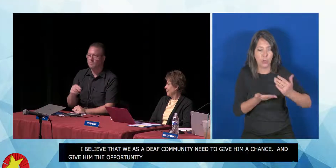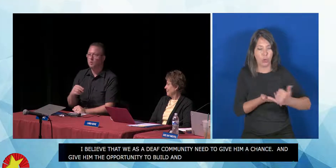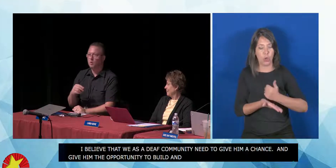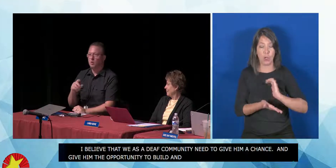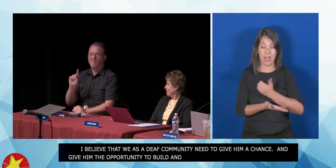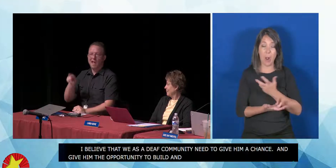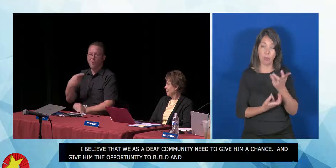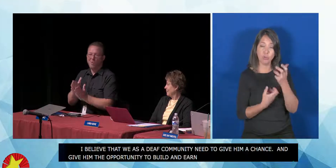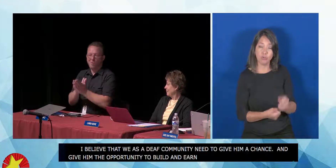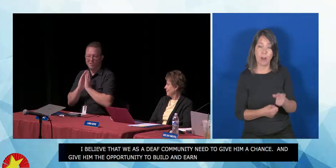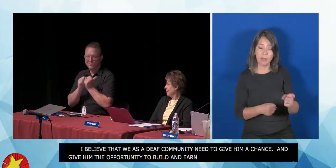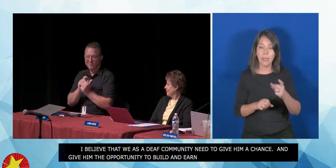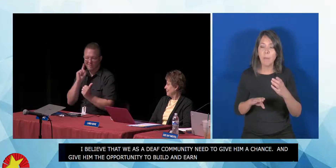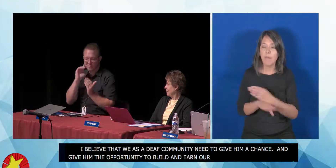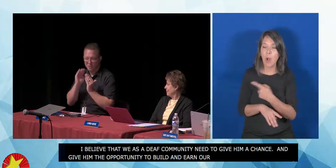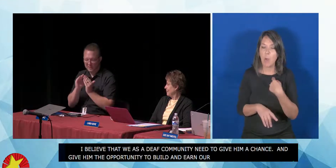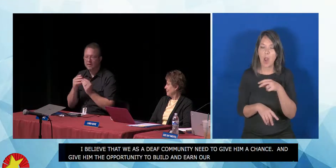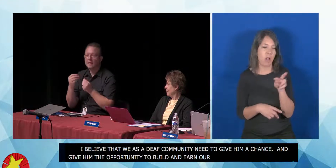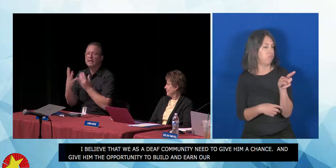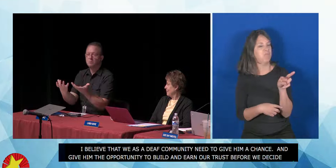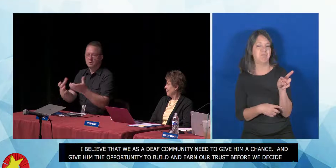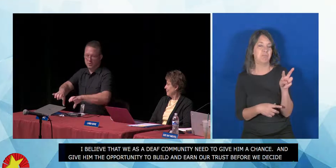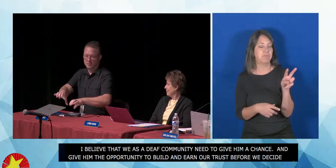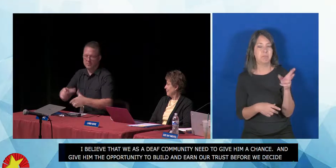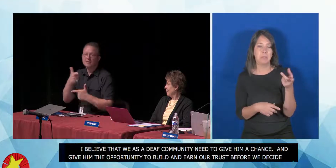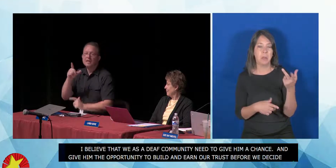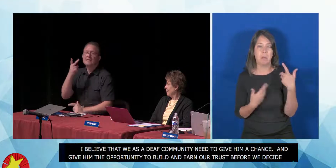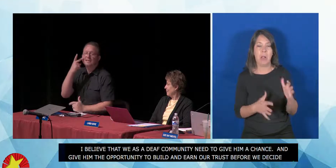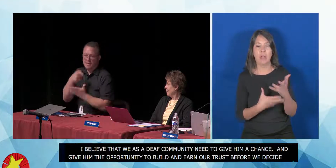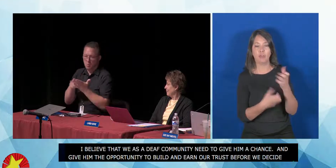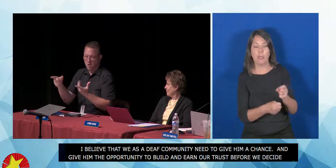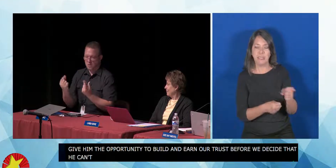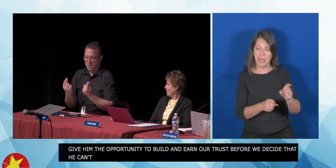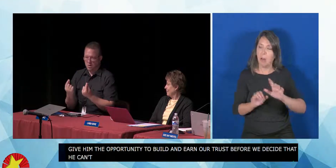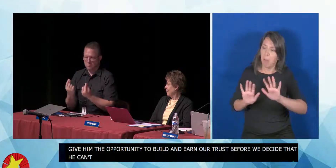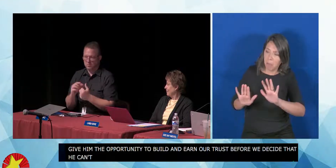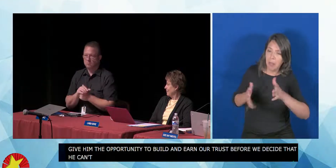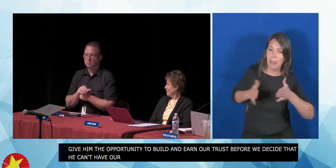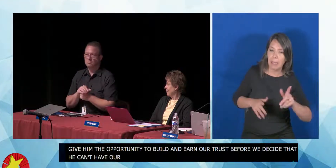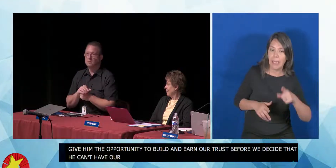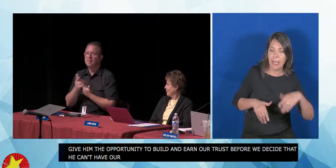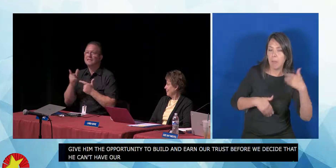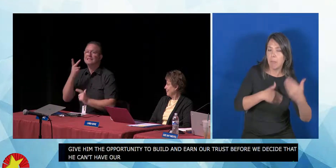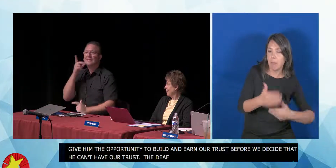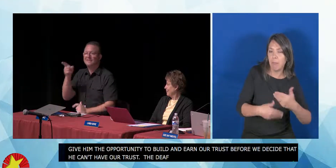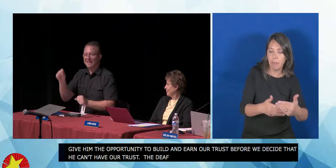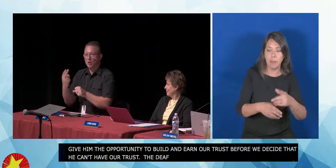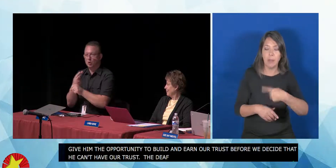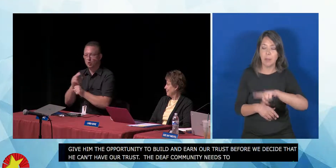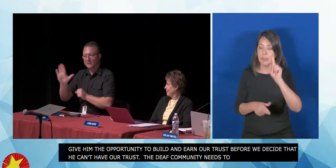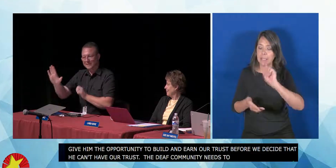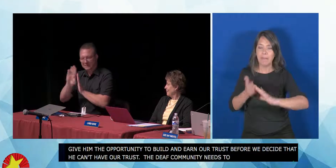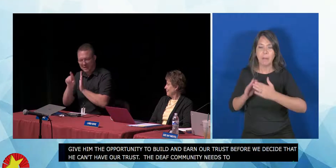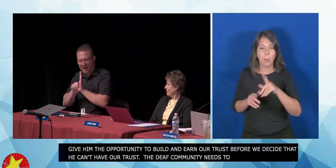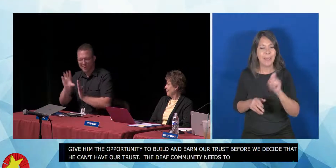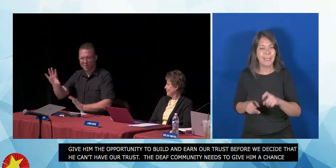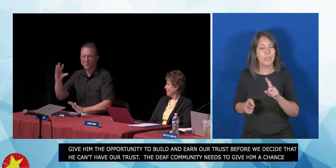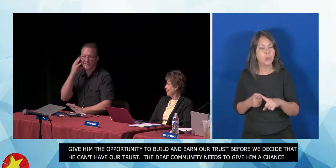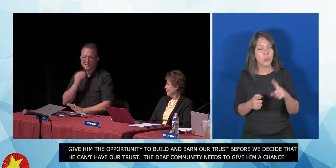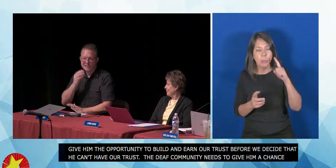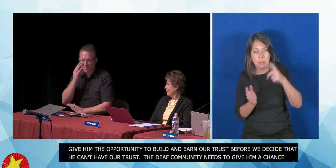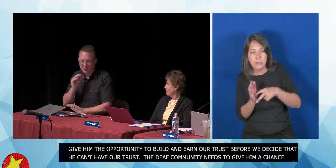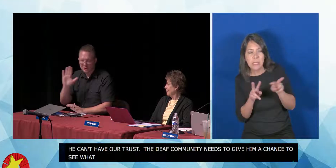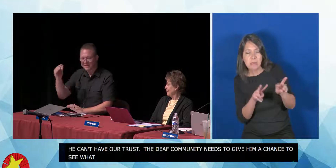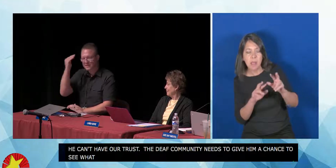before we decide that he can't have our trust. The deaf community needs to give him a chance to see what he does.